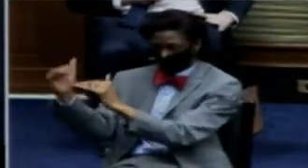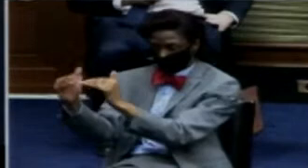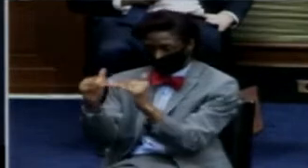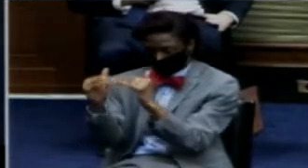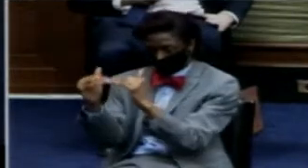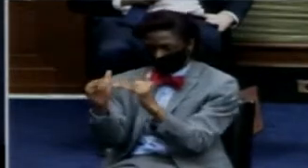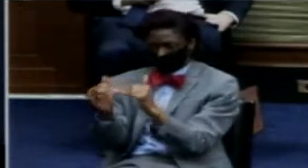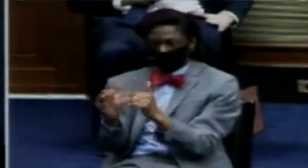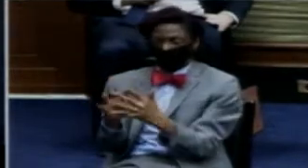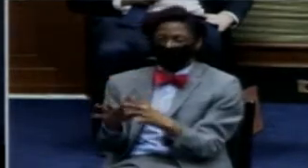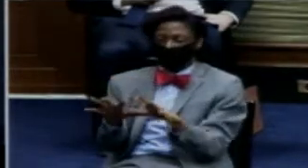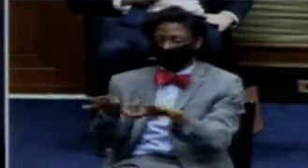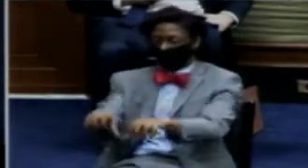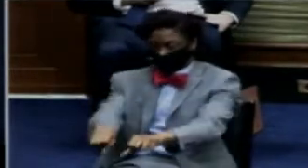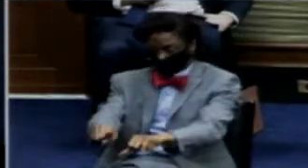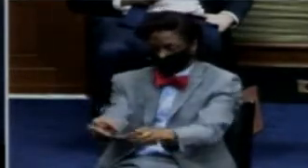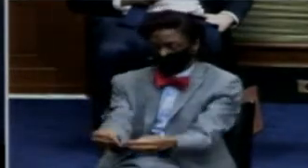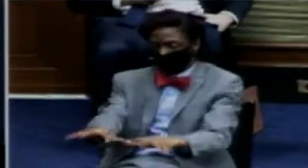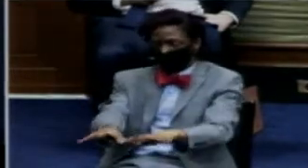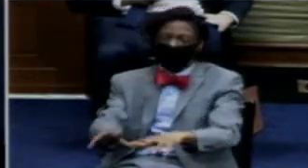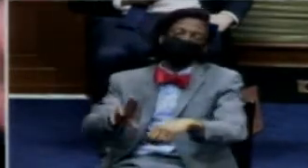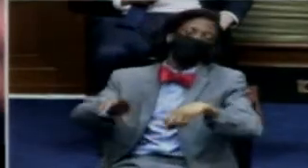to the new state? Of course it could. In